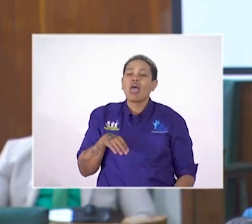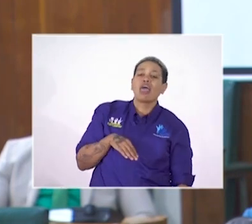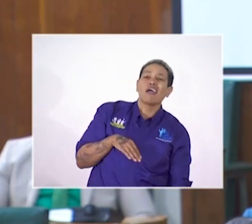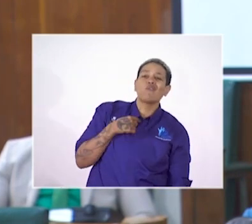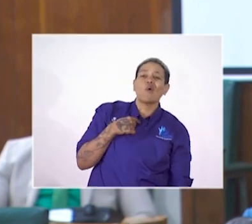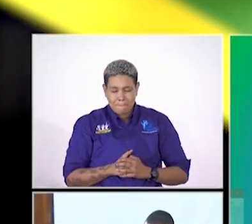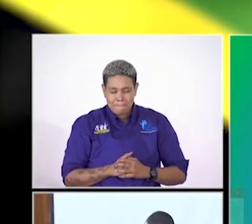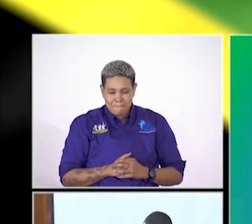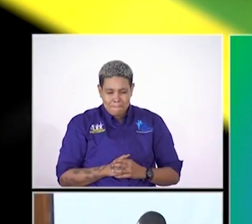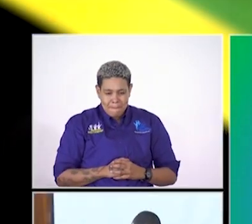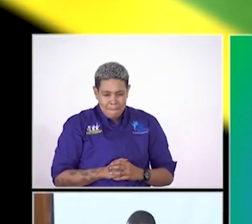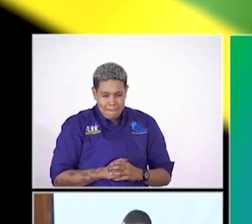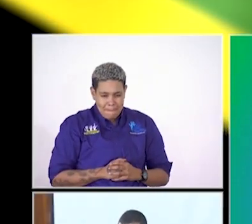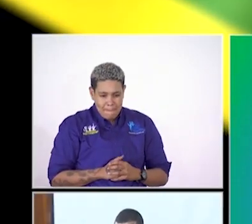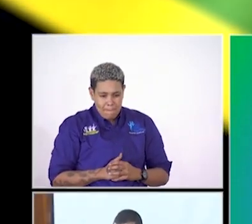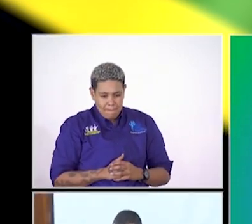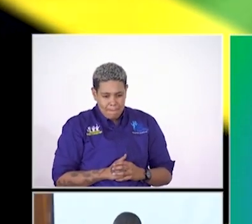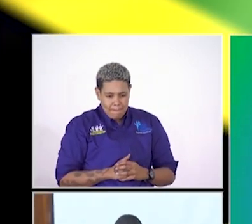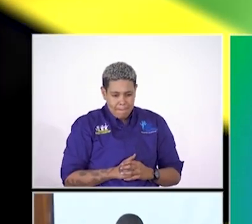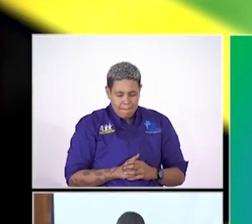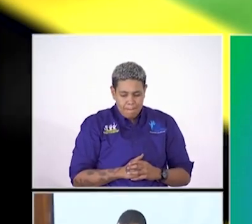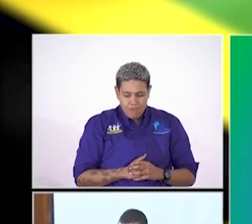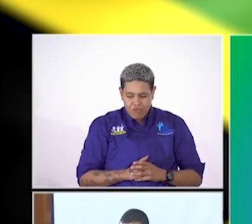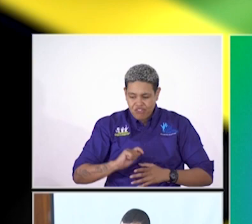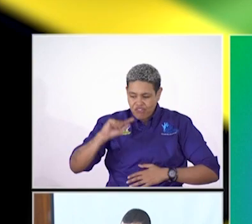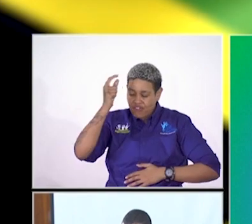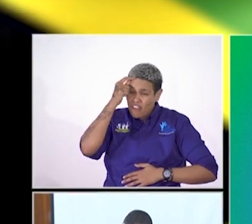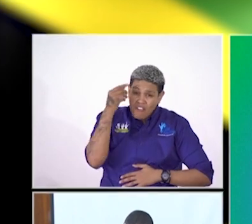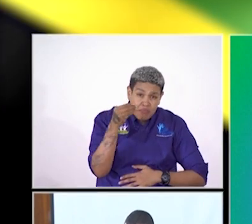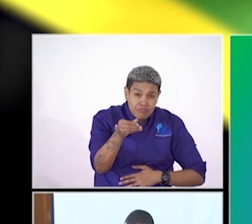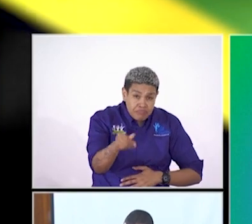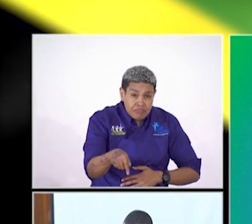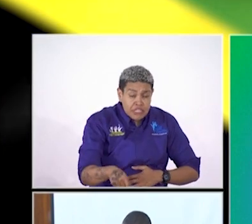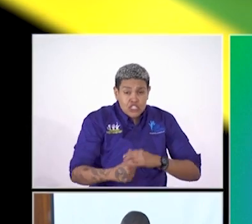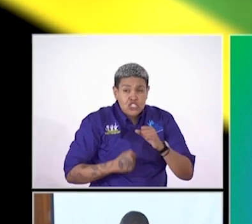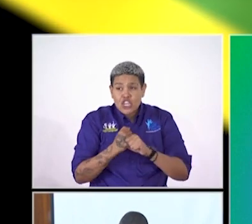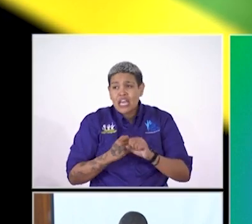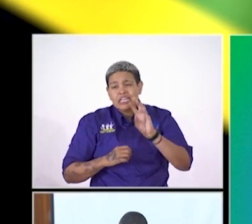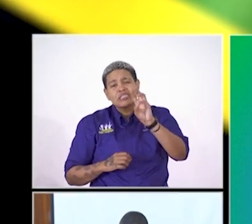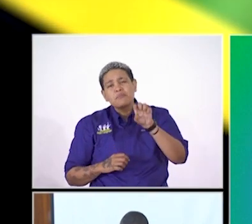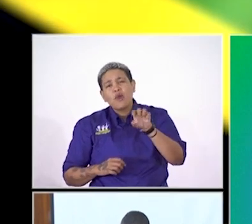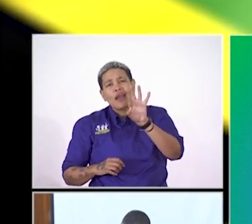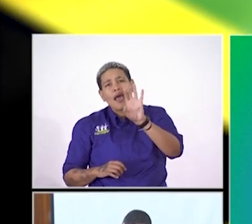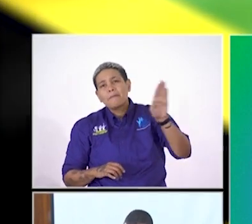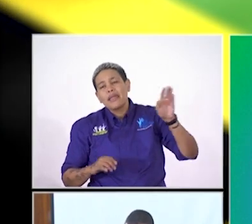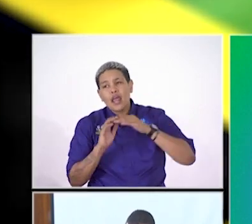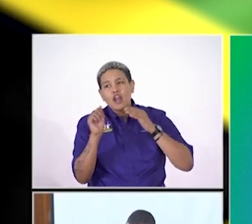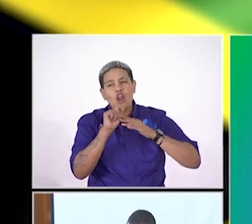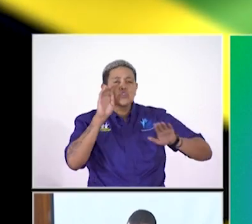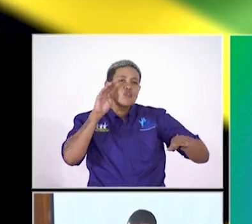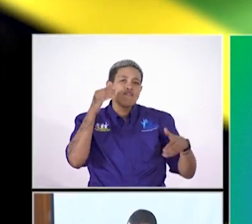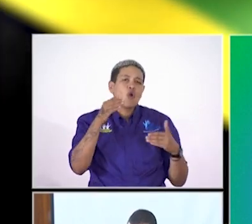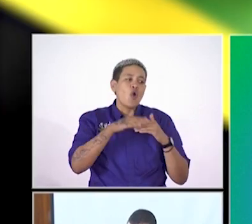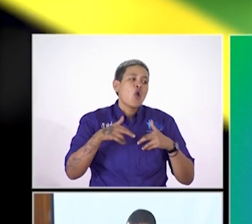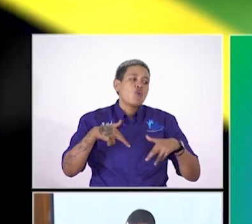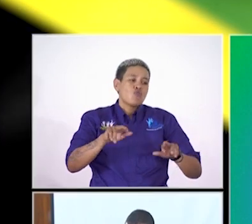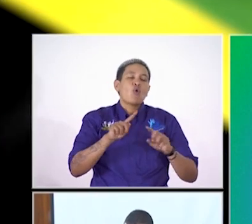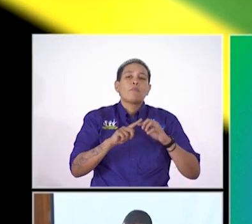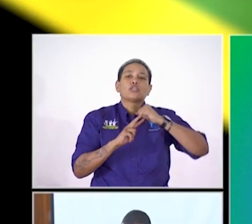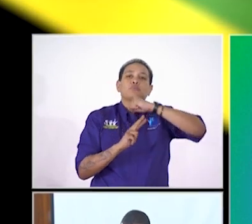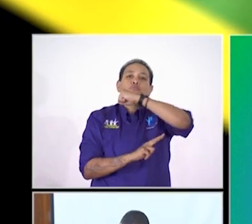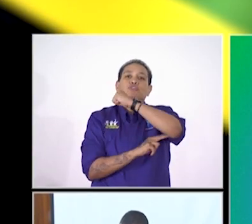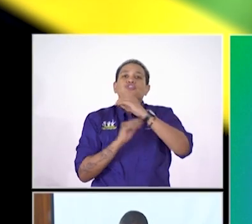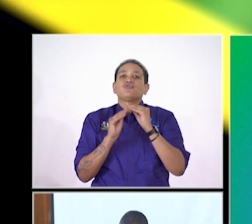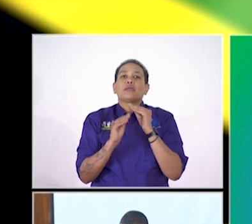the island. The government has allocated this year $6.9 billion to address road and bridge